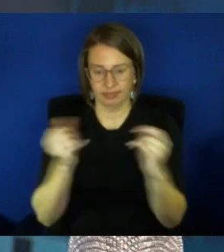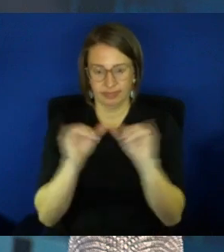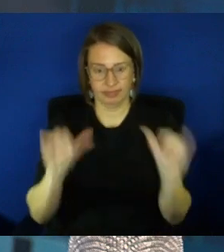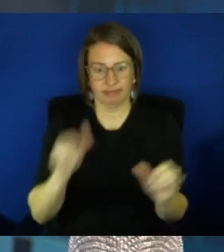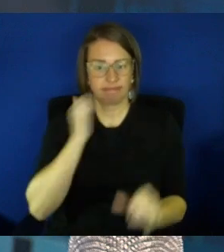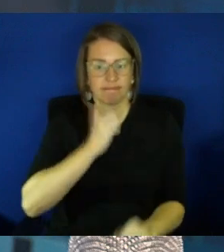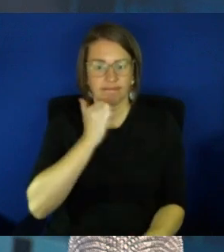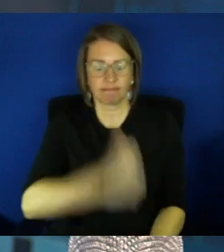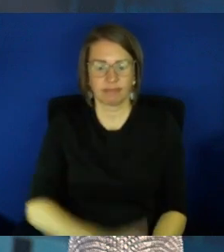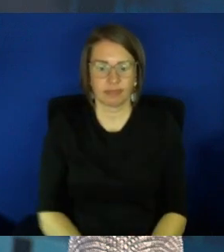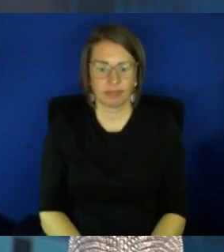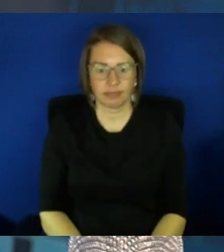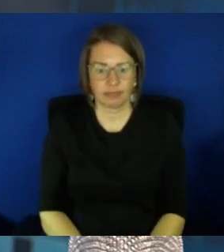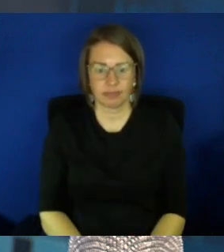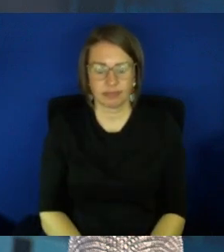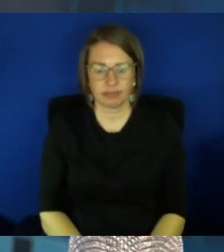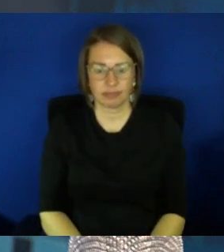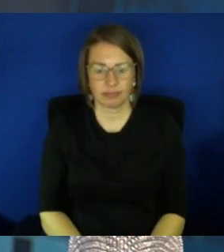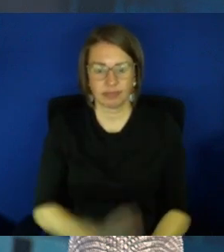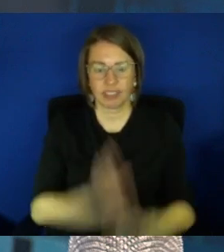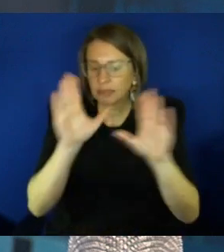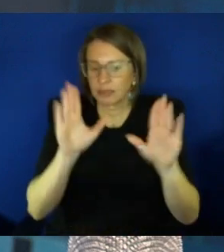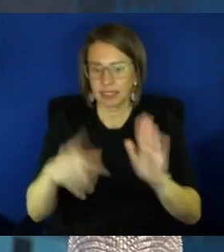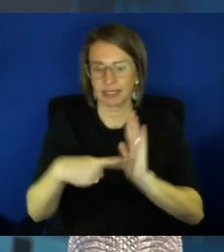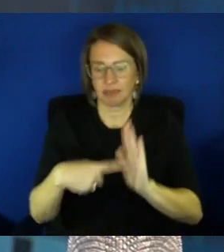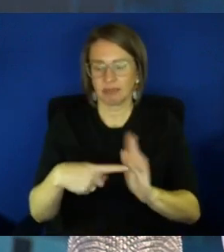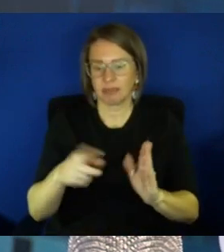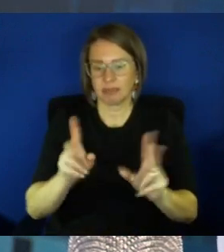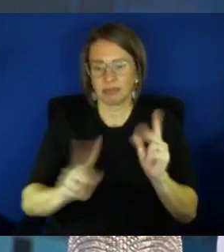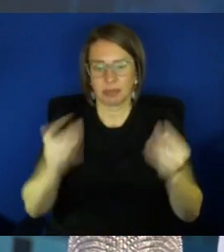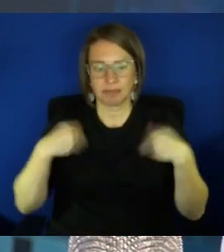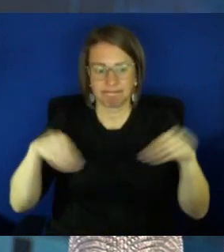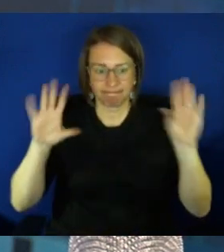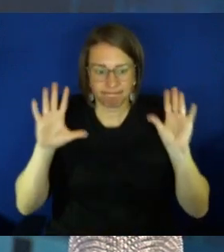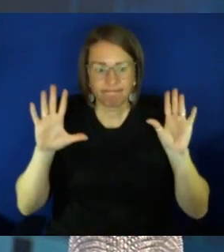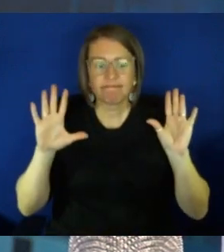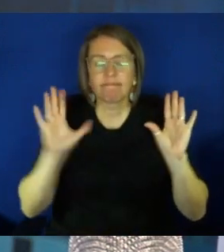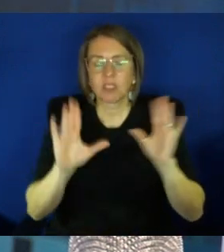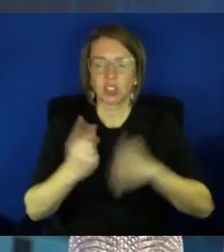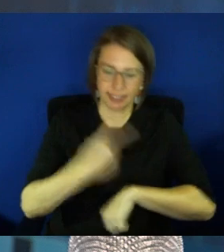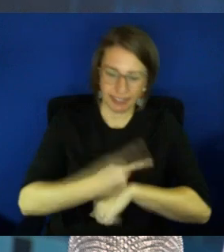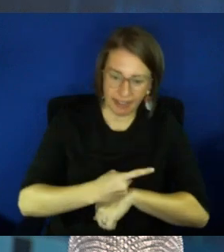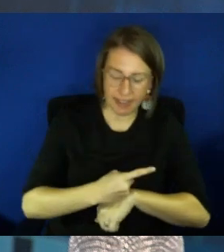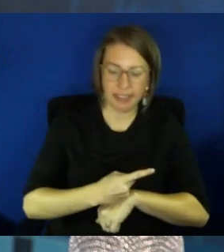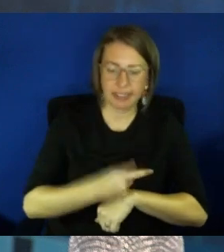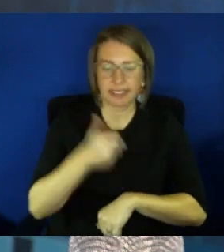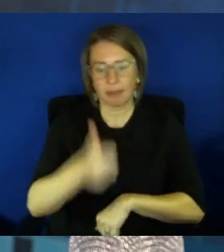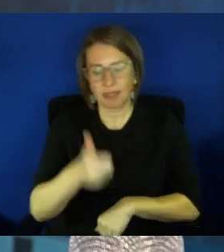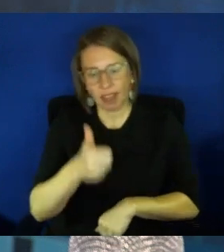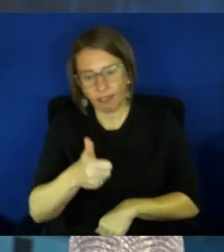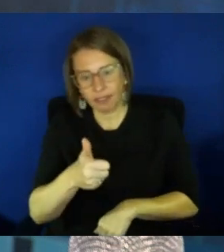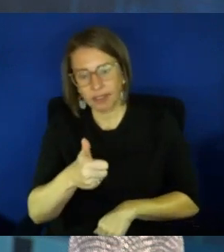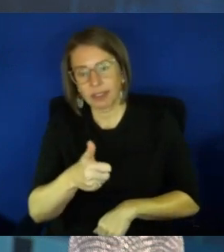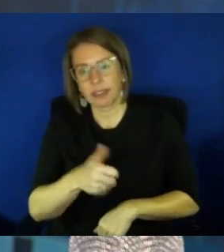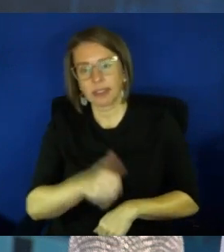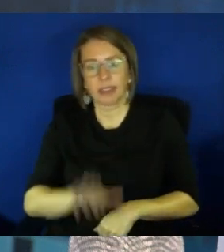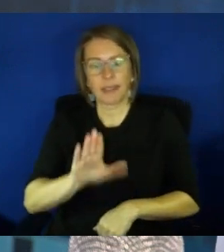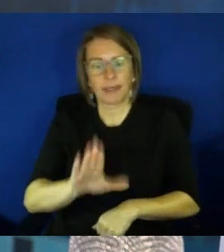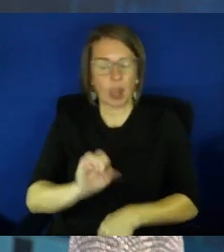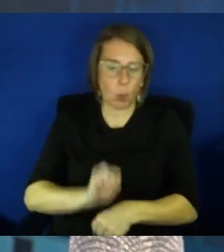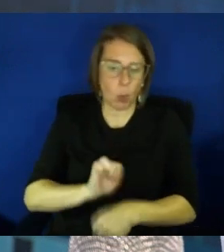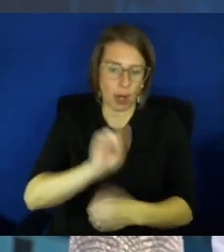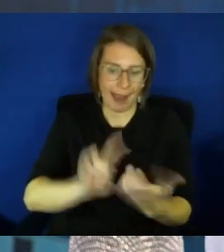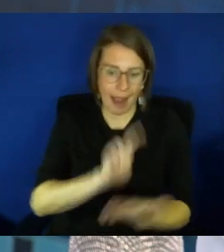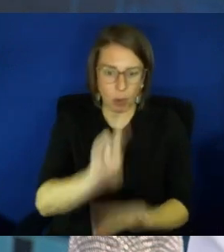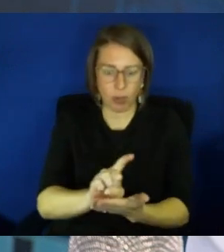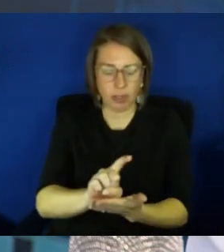there's amazing examples of people who are sacrificing themselves and their days and and their work hours, etc.,